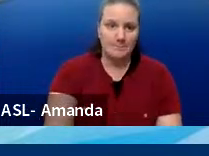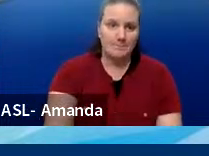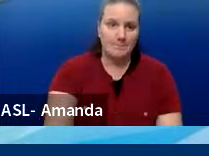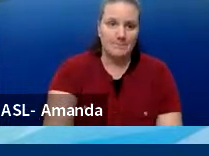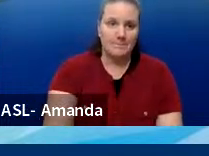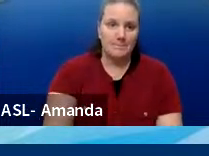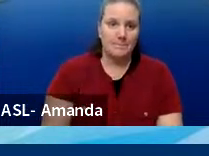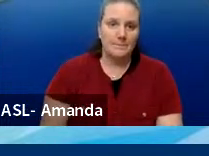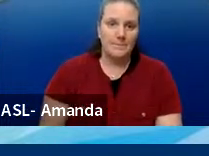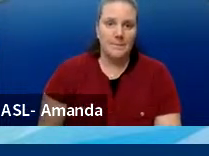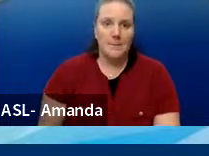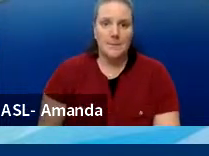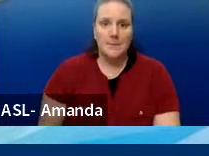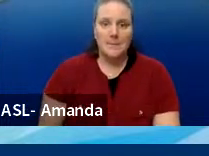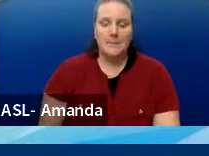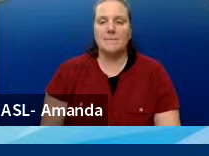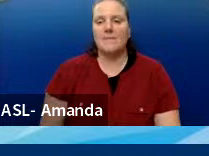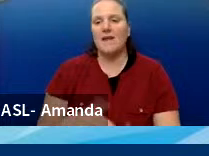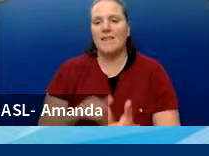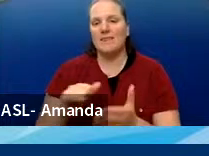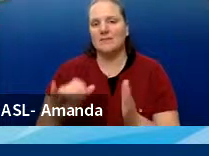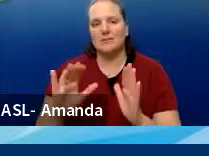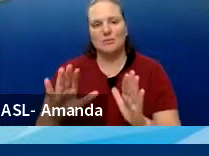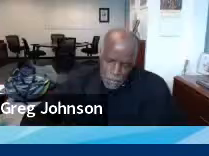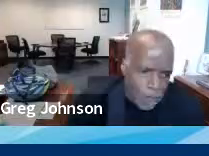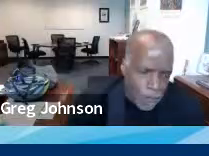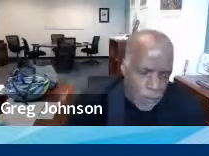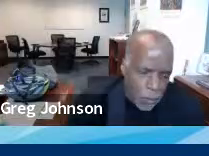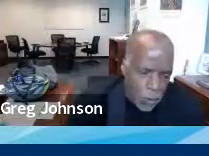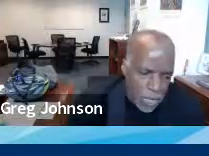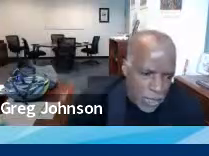Once again, this is great conversation.